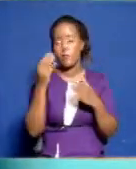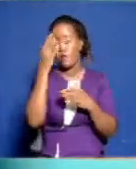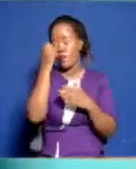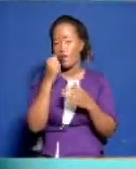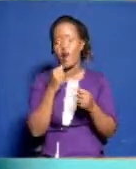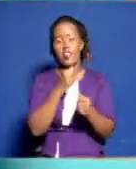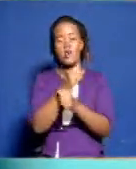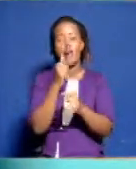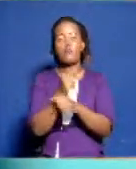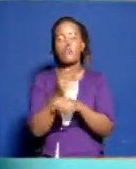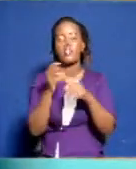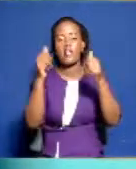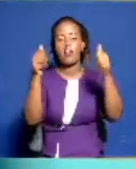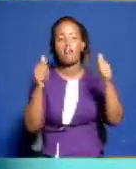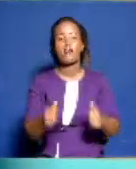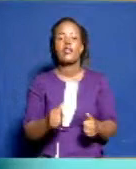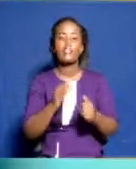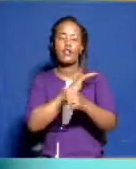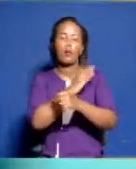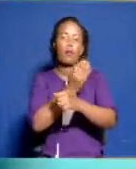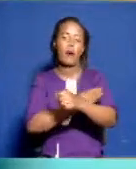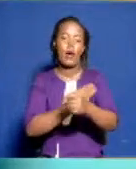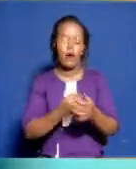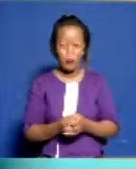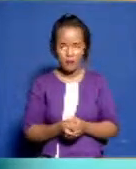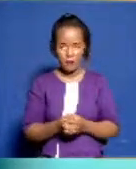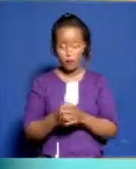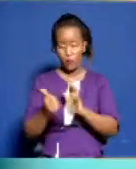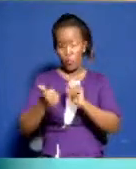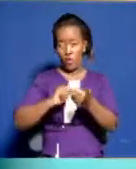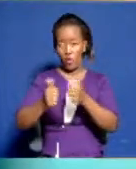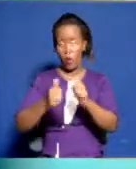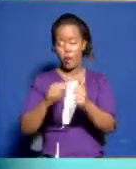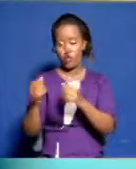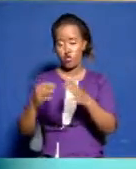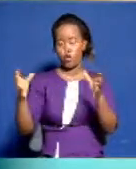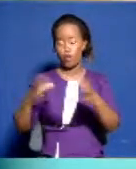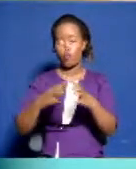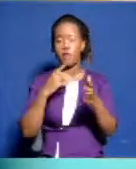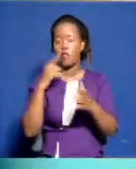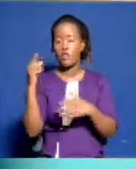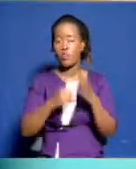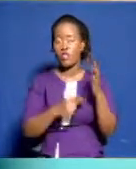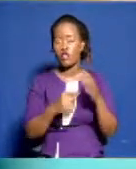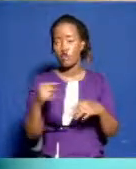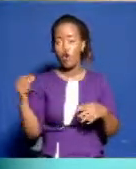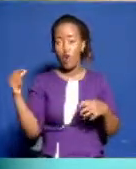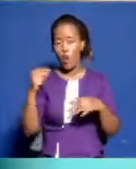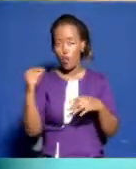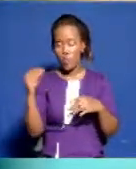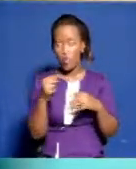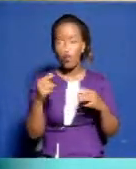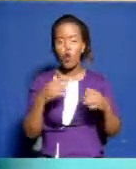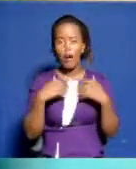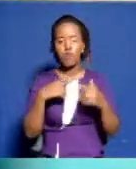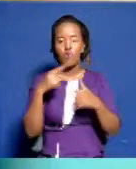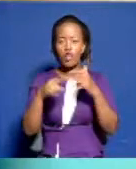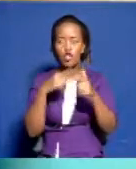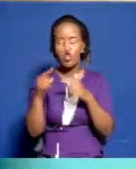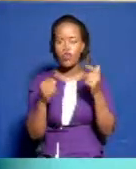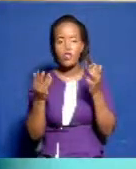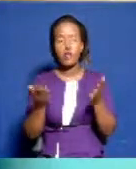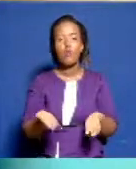its advertising power. France's competition watchdog said Google has been promoting its own online